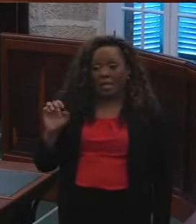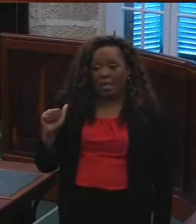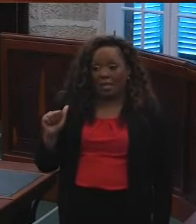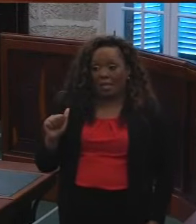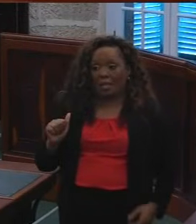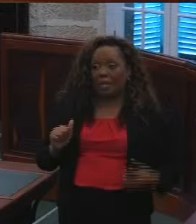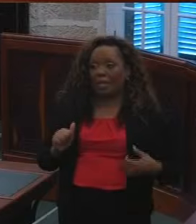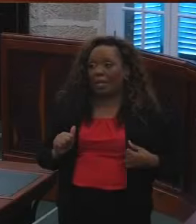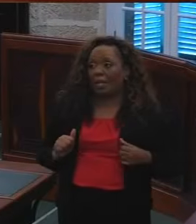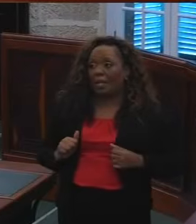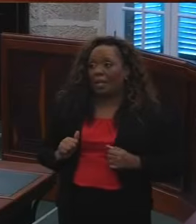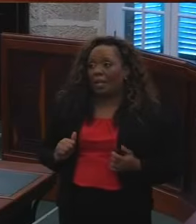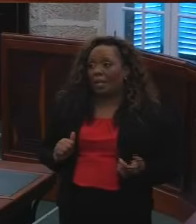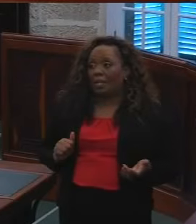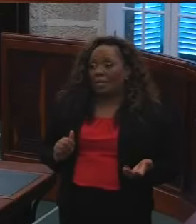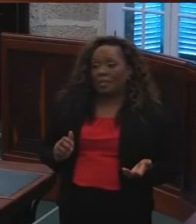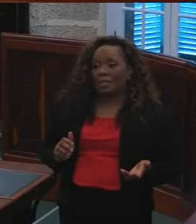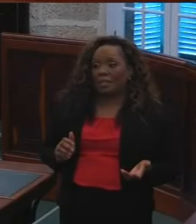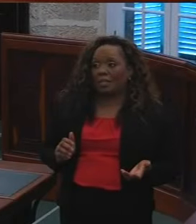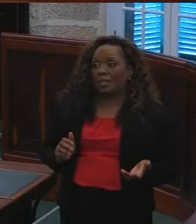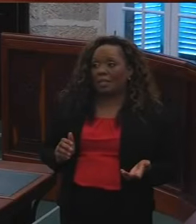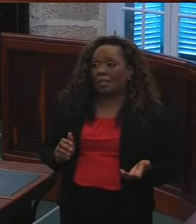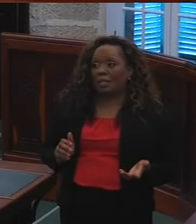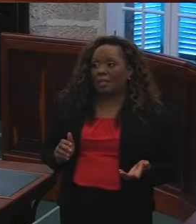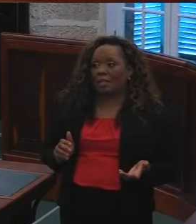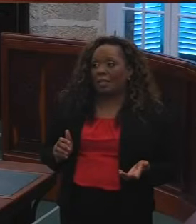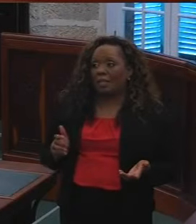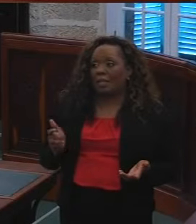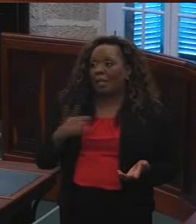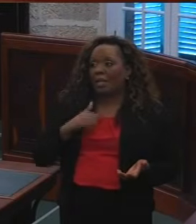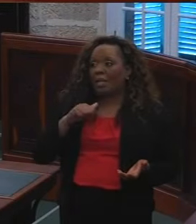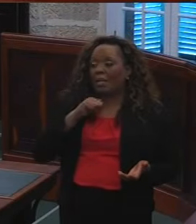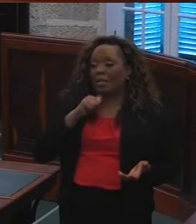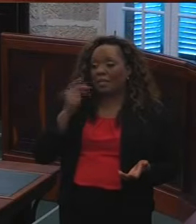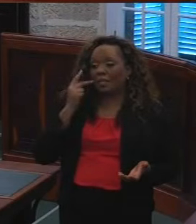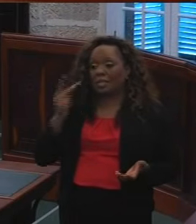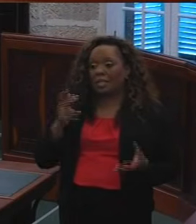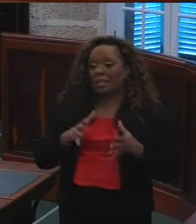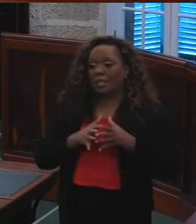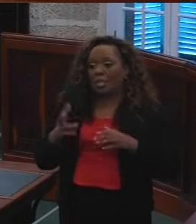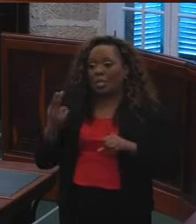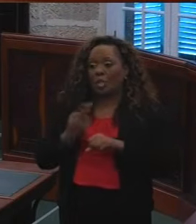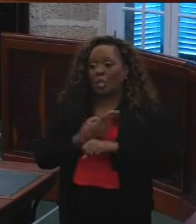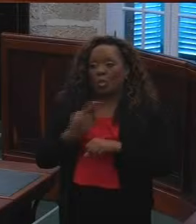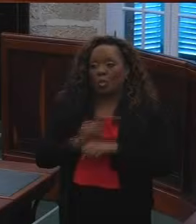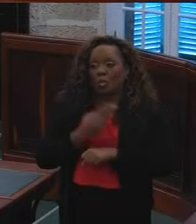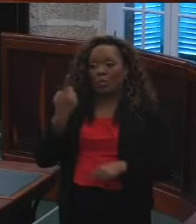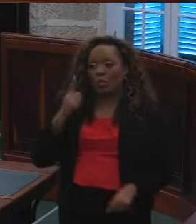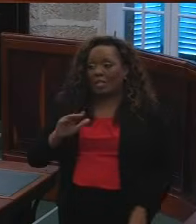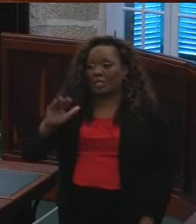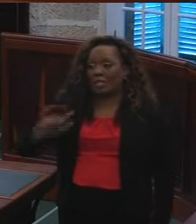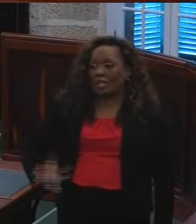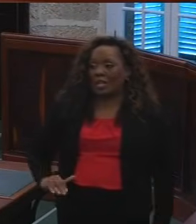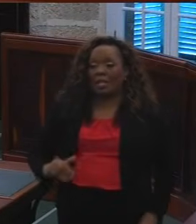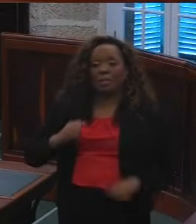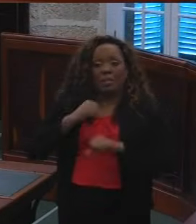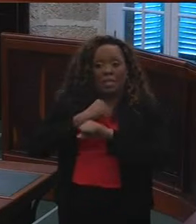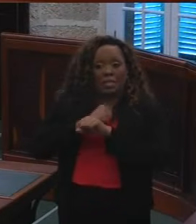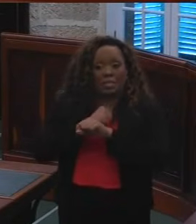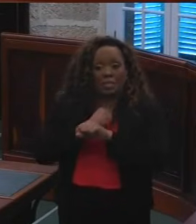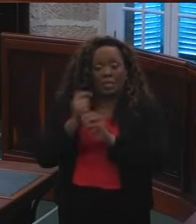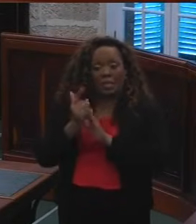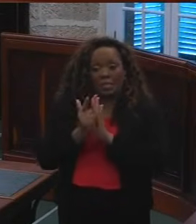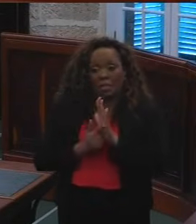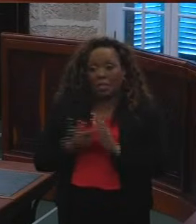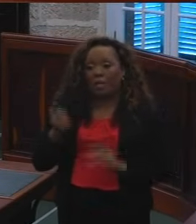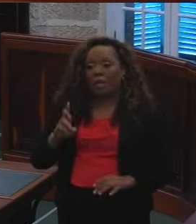that I have seen enough use of the child protection legislation. I have not seen enough use of the disability legislation, sir.